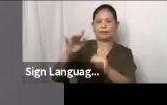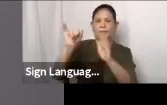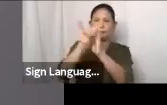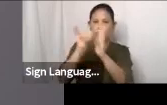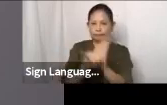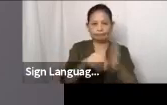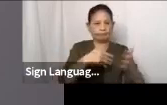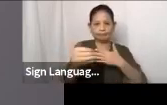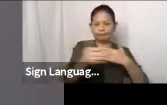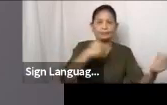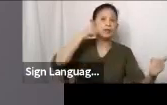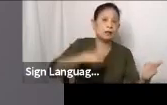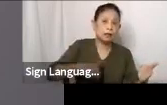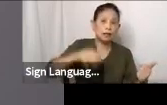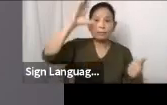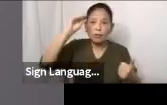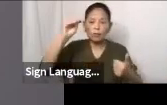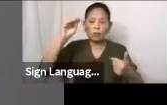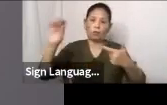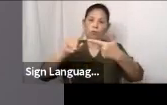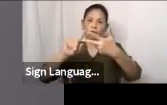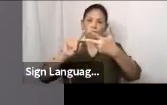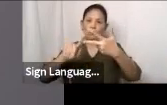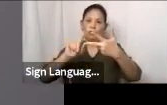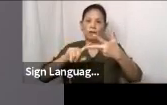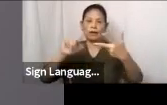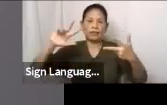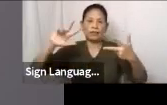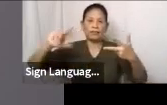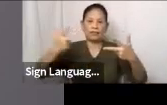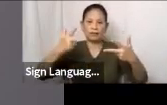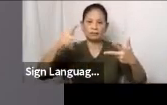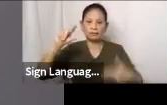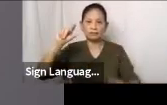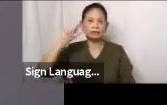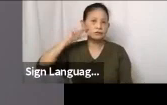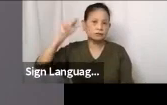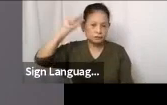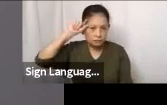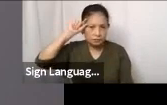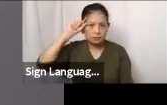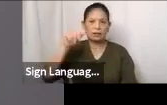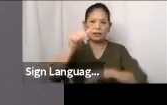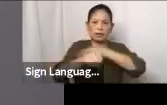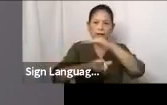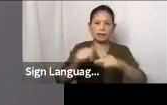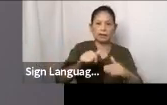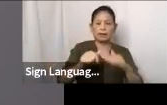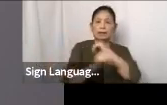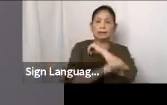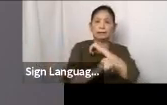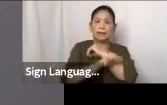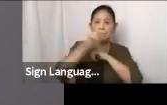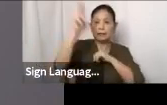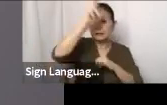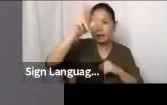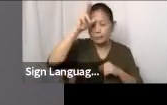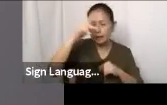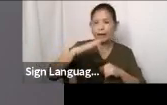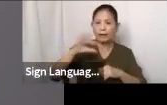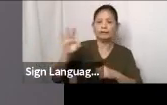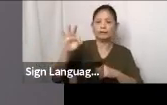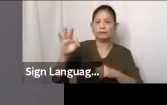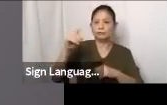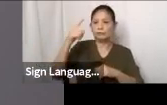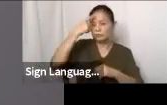female, or as third gender. Directed the center and the state governments to take steps to treat them as